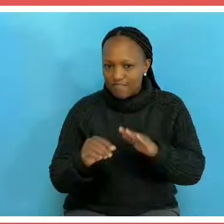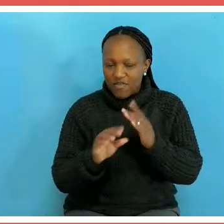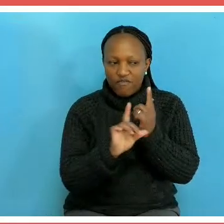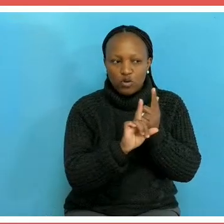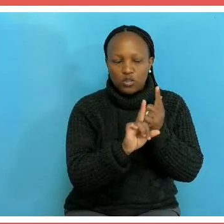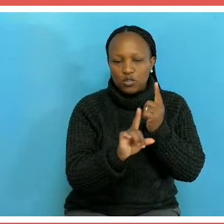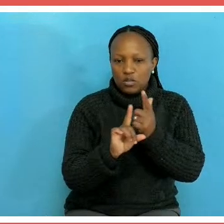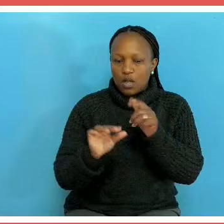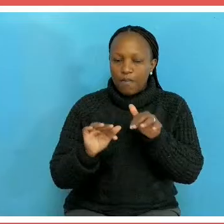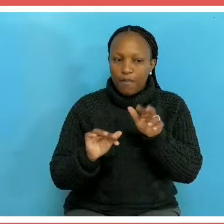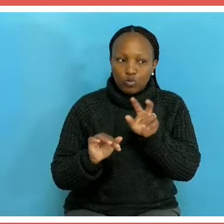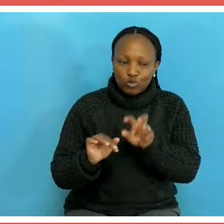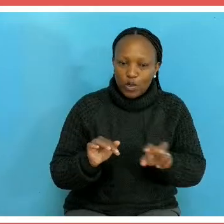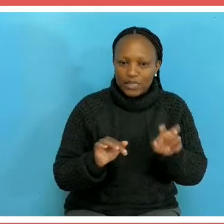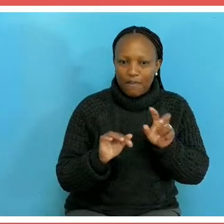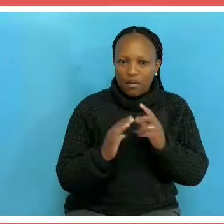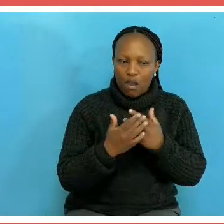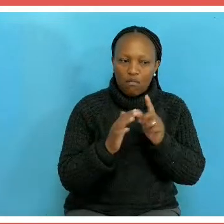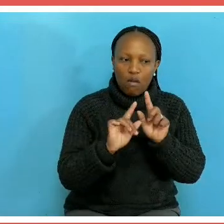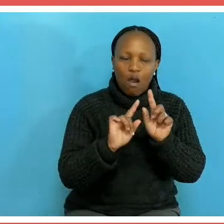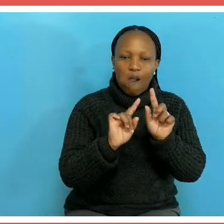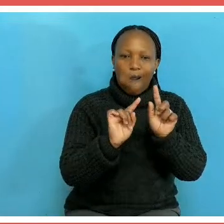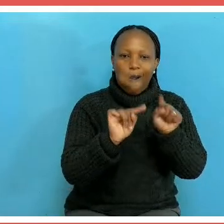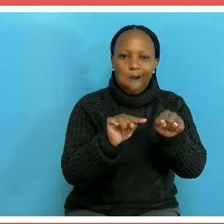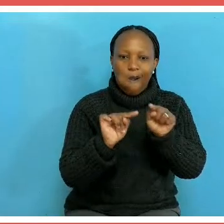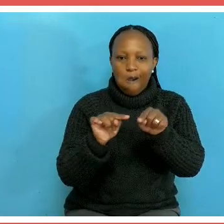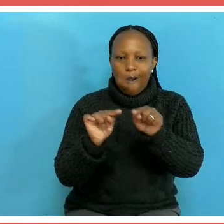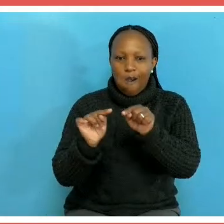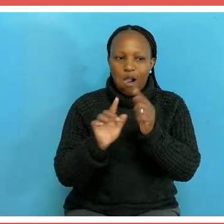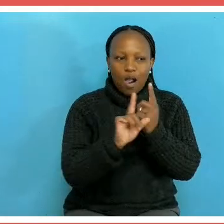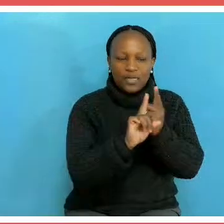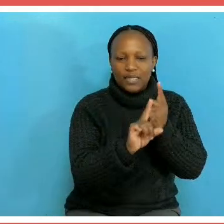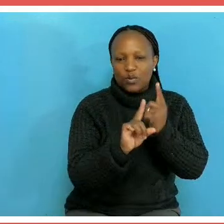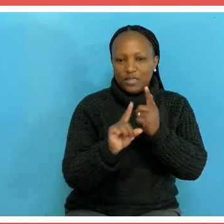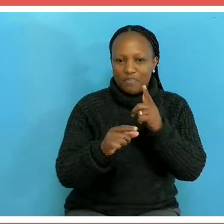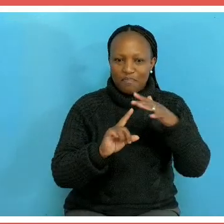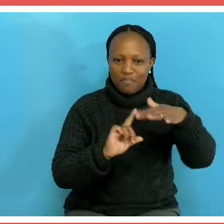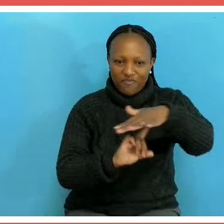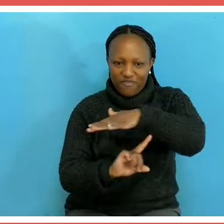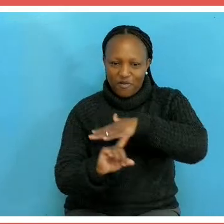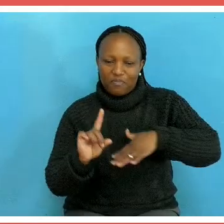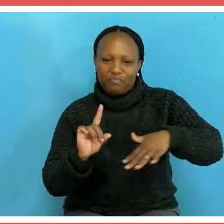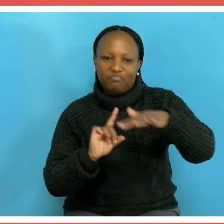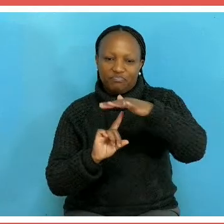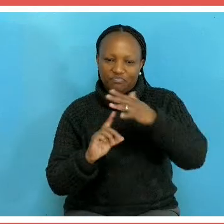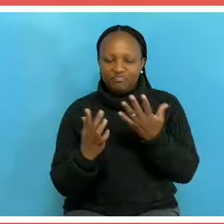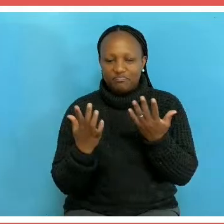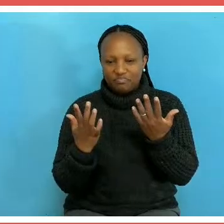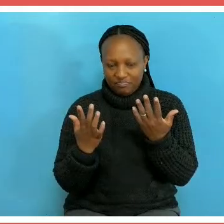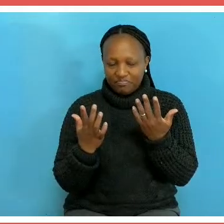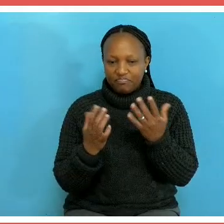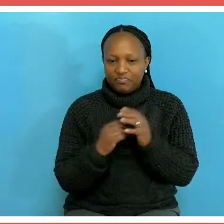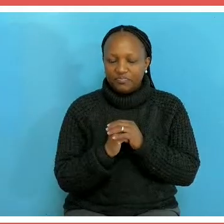tourists to experience the environment within the